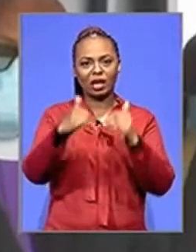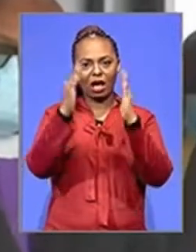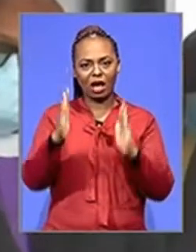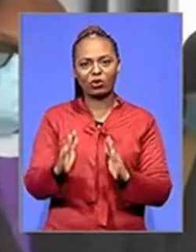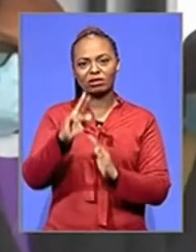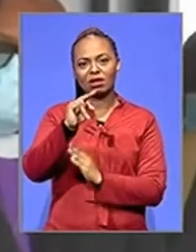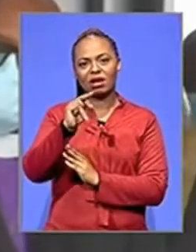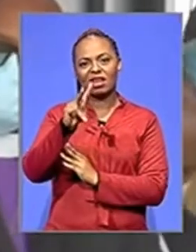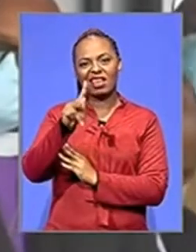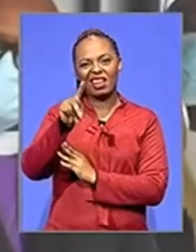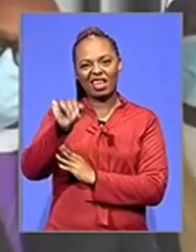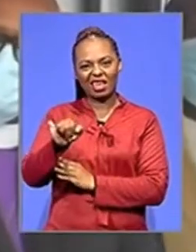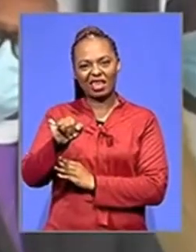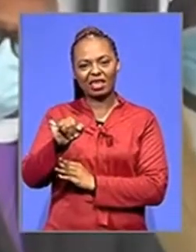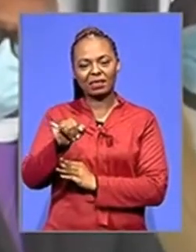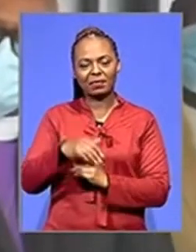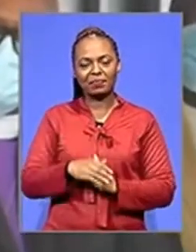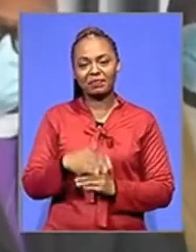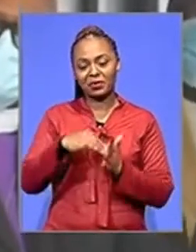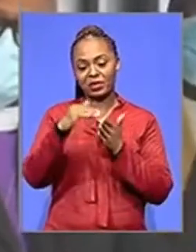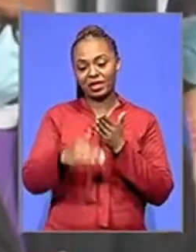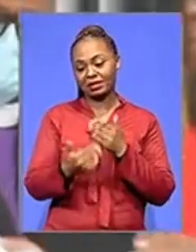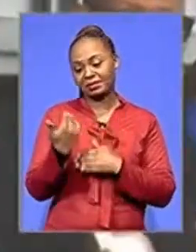ka Nkandla mafelelong a beke.